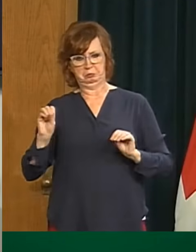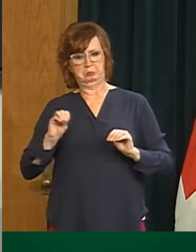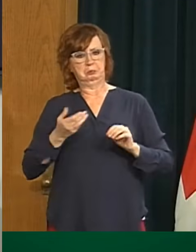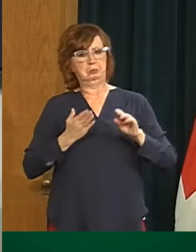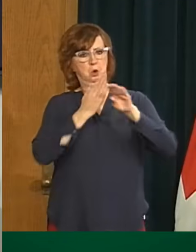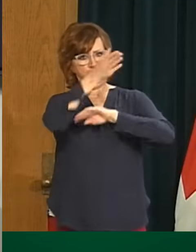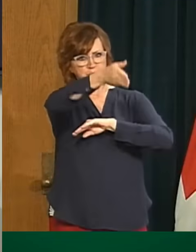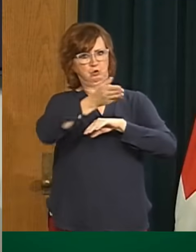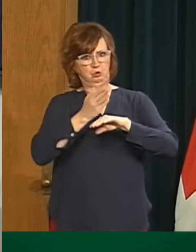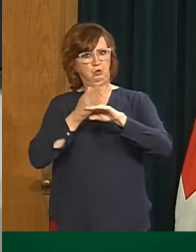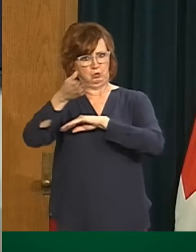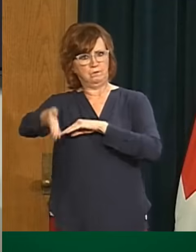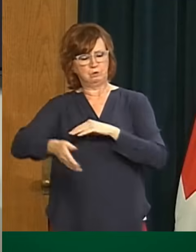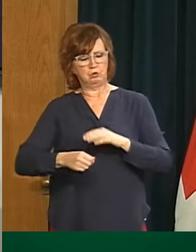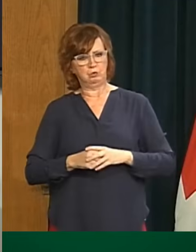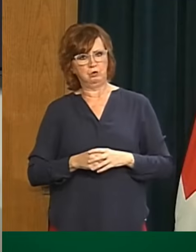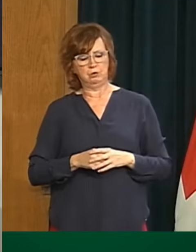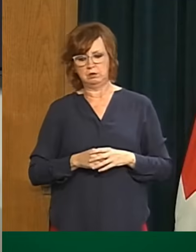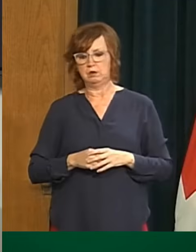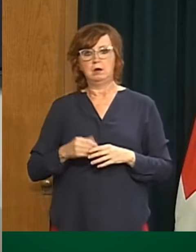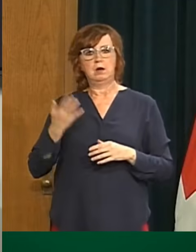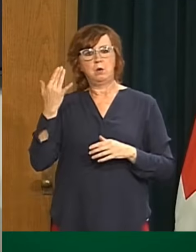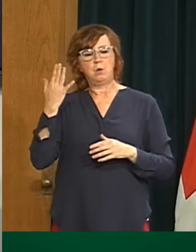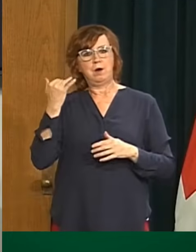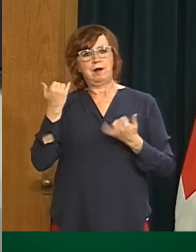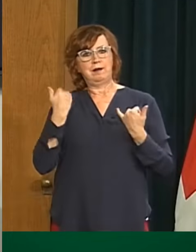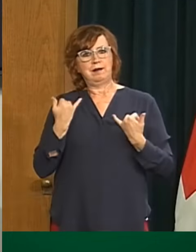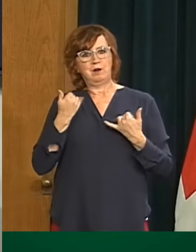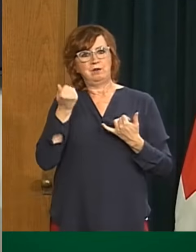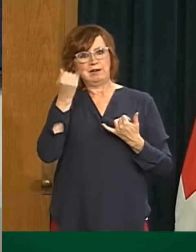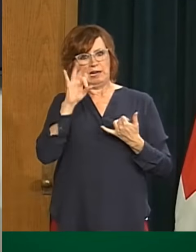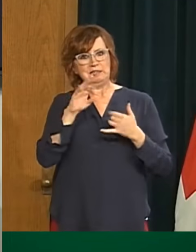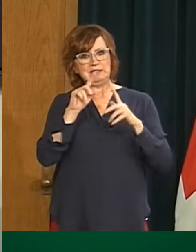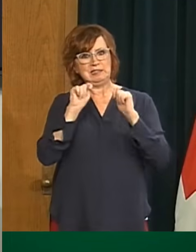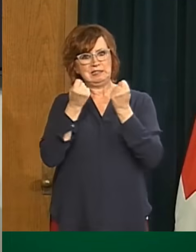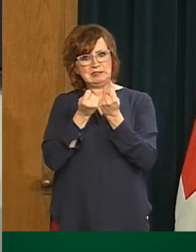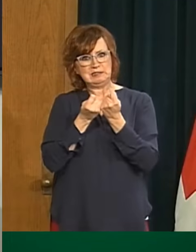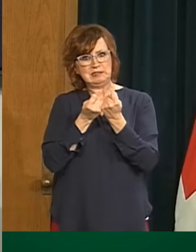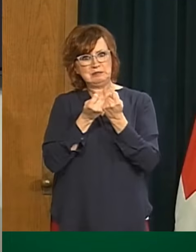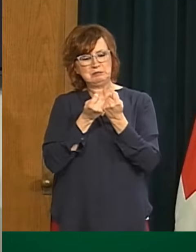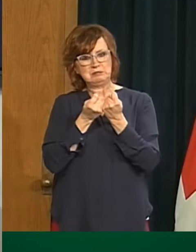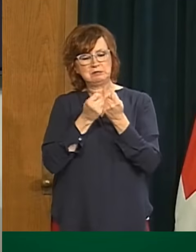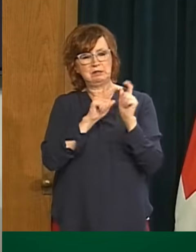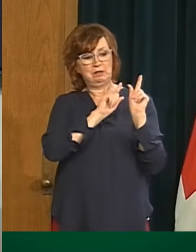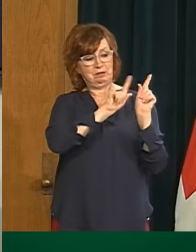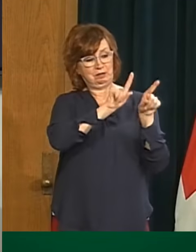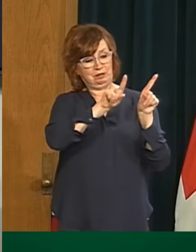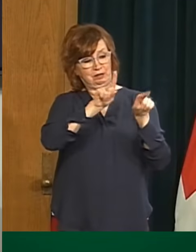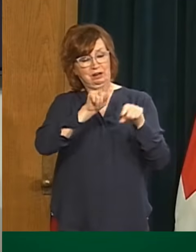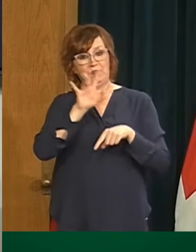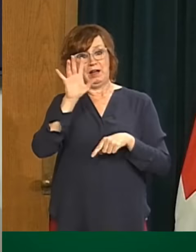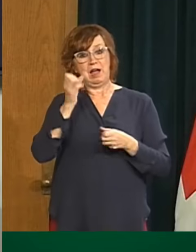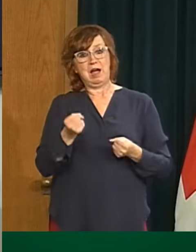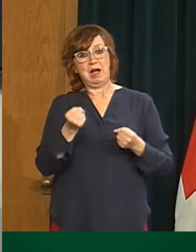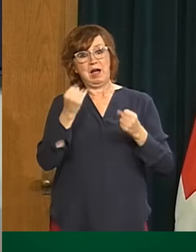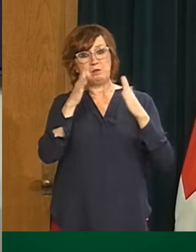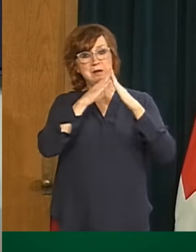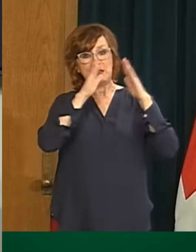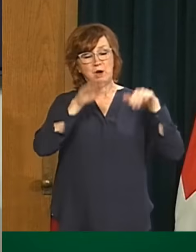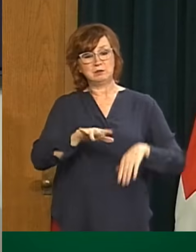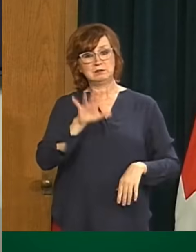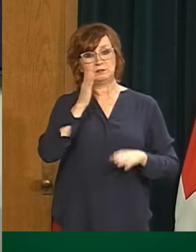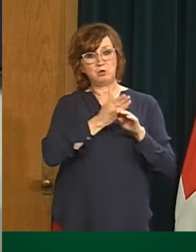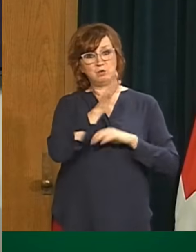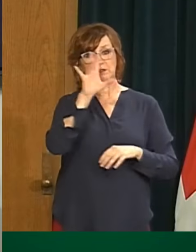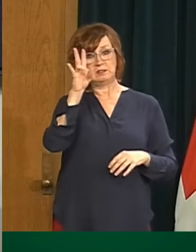19 teams going to 750 households across La Loche and those other three communities over the next 3 to 5 days,